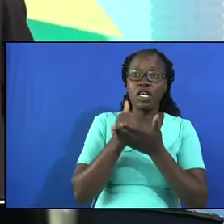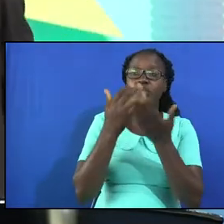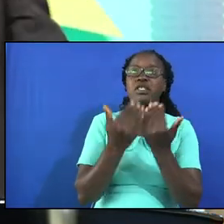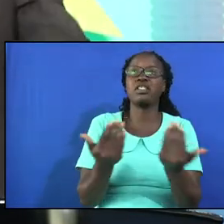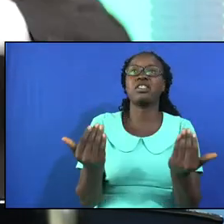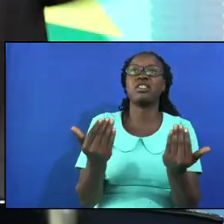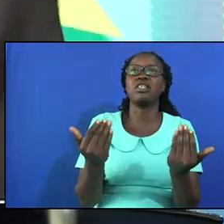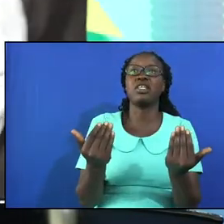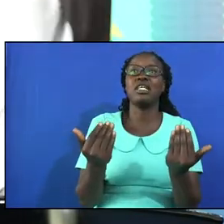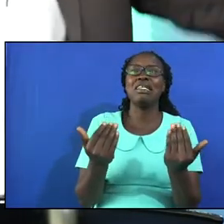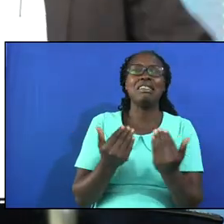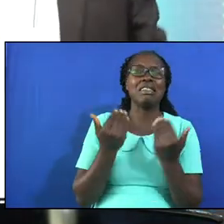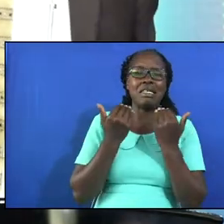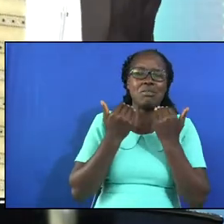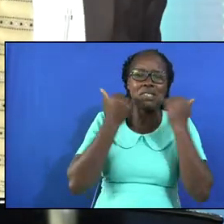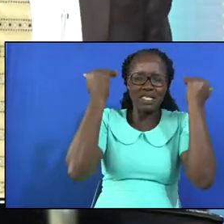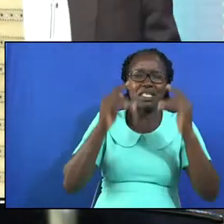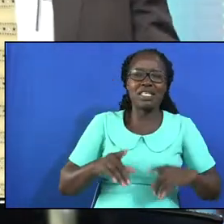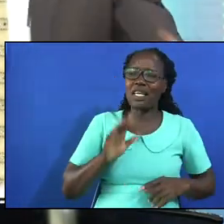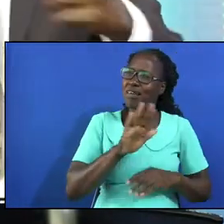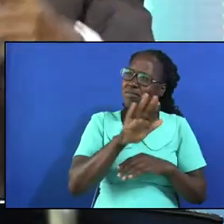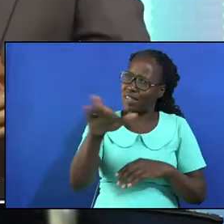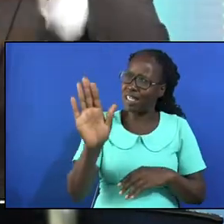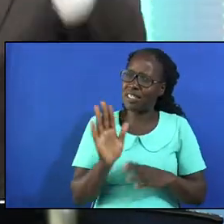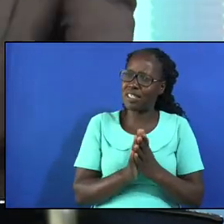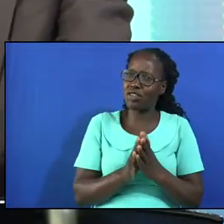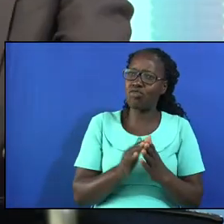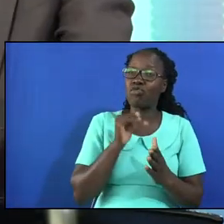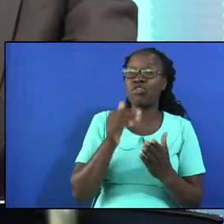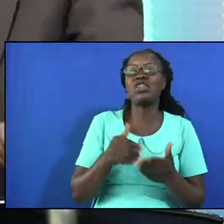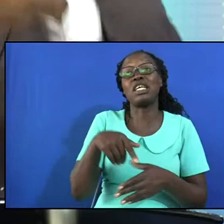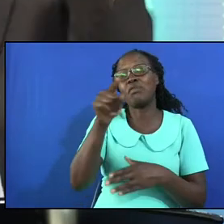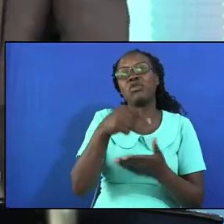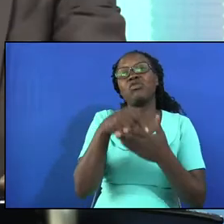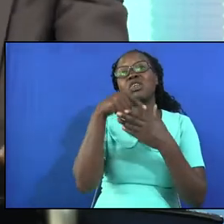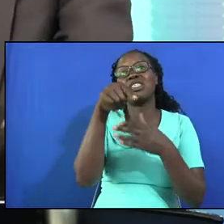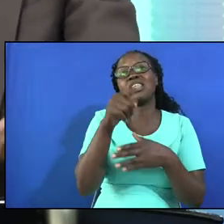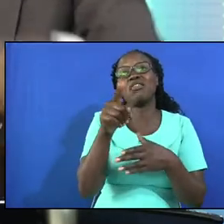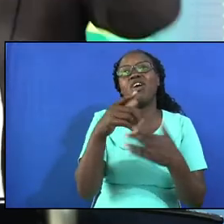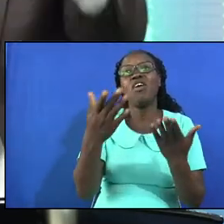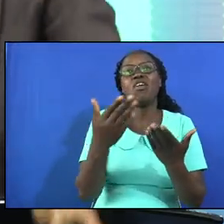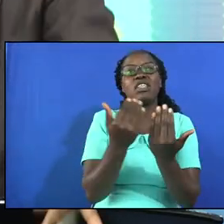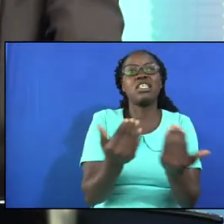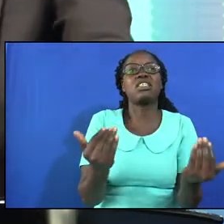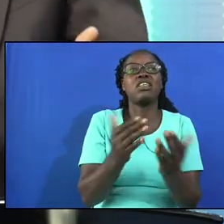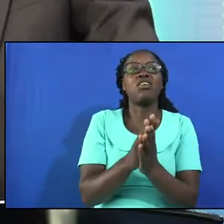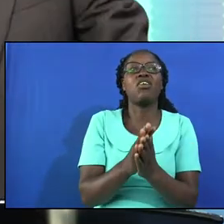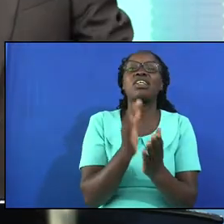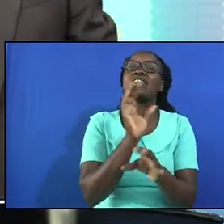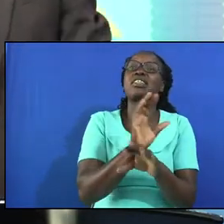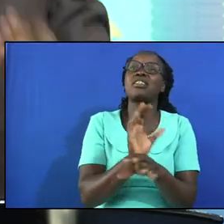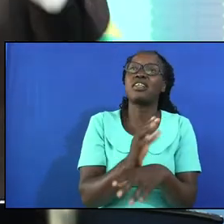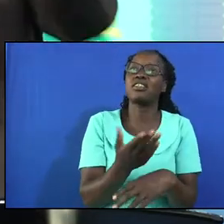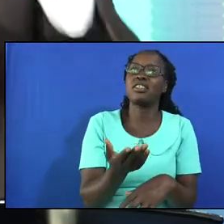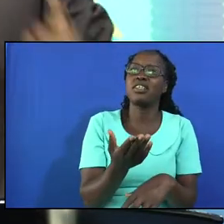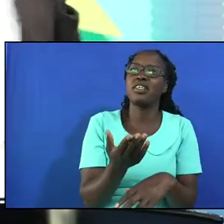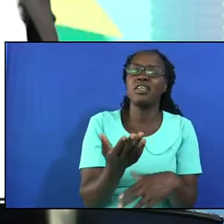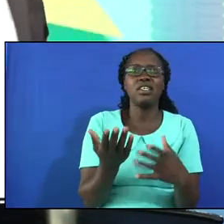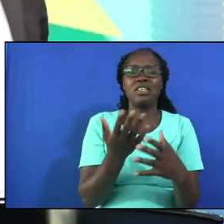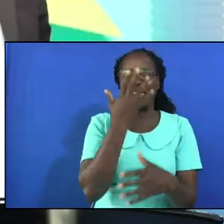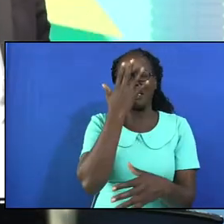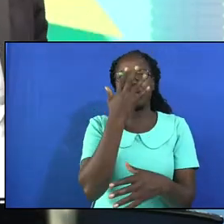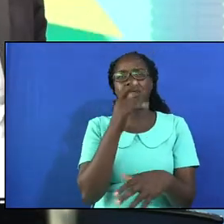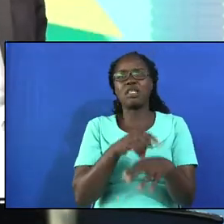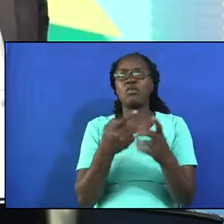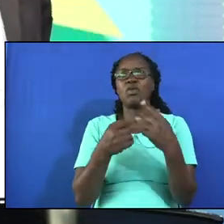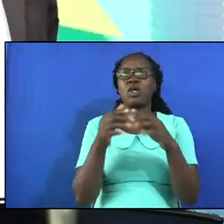the children. They will be traumatized the rest of their life. So you are neither helping yourself, nor the children, nor the church. Look at the embarrassment